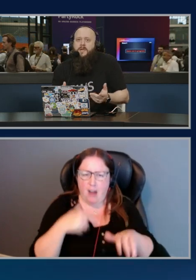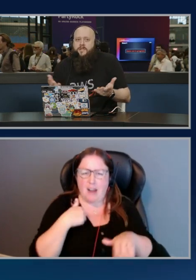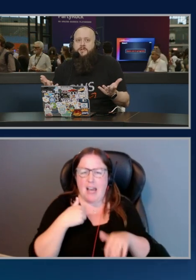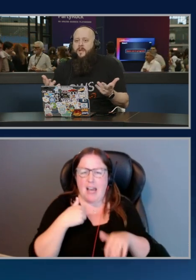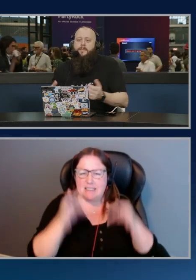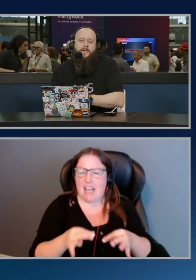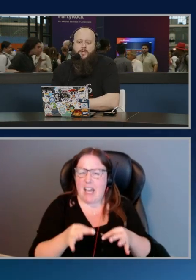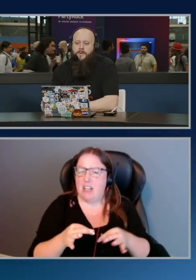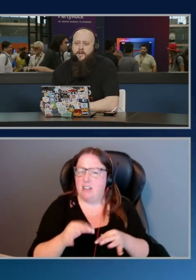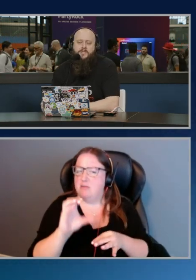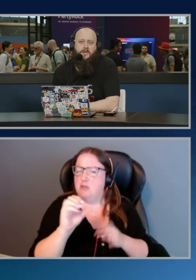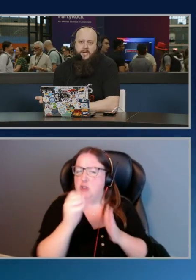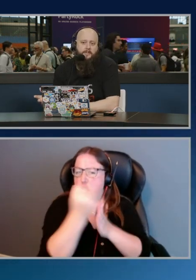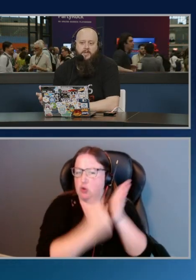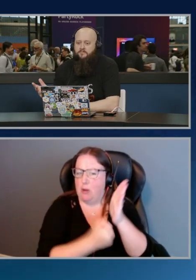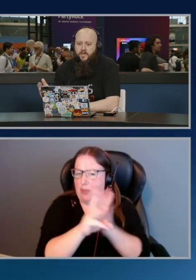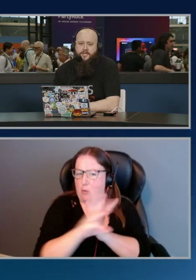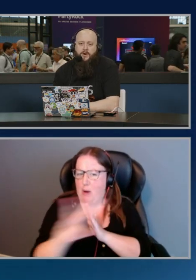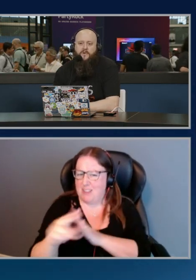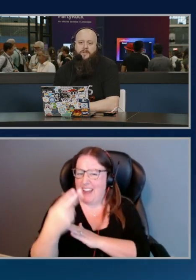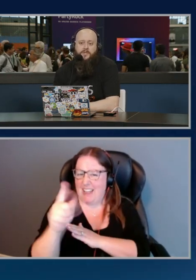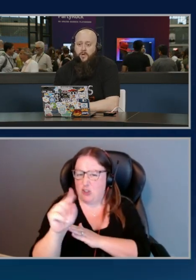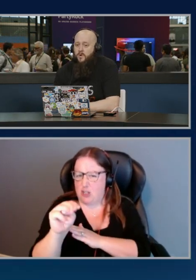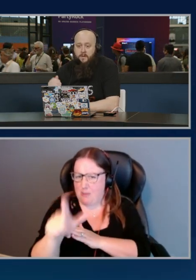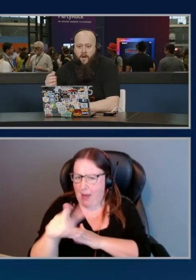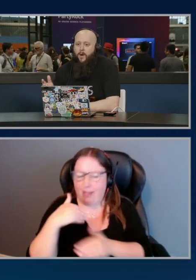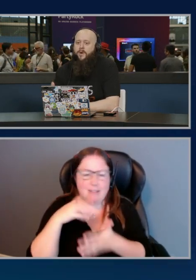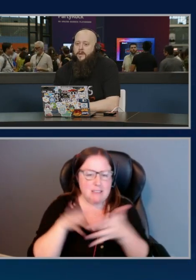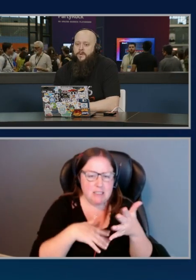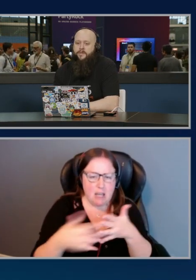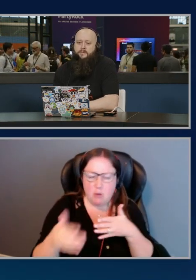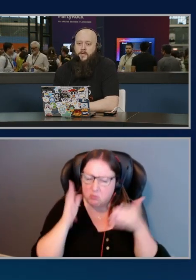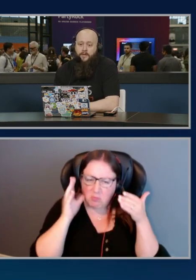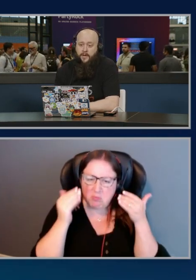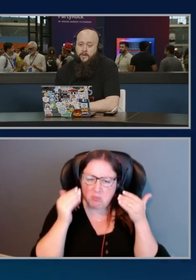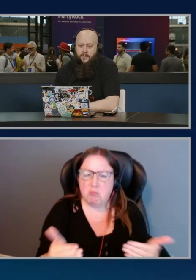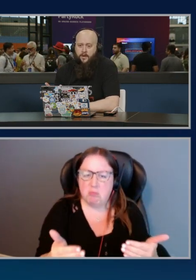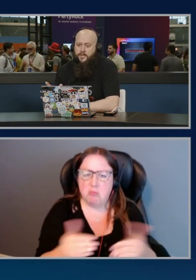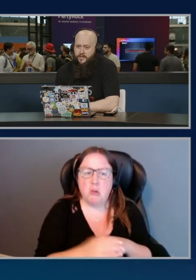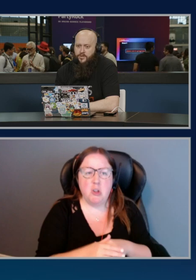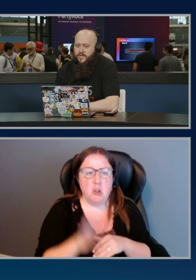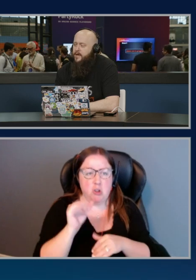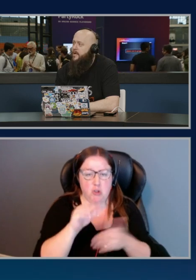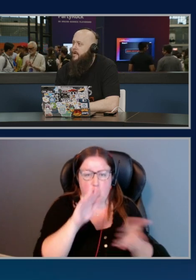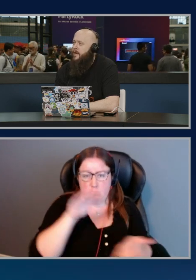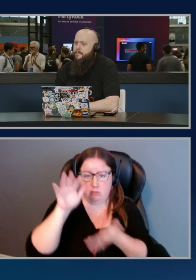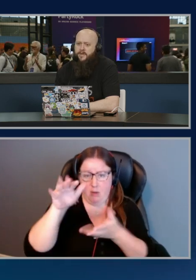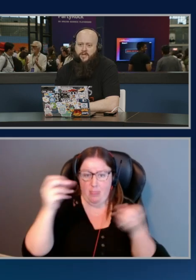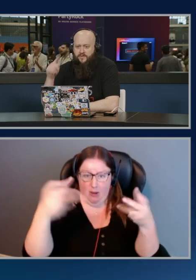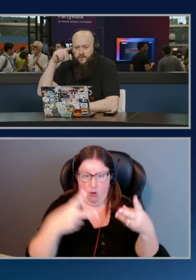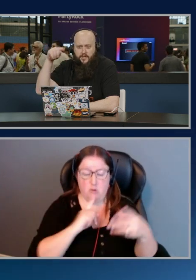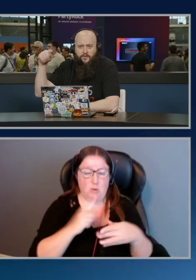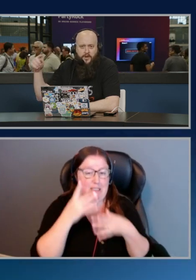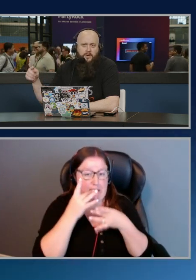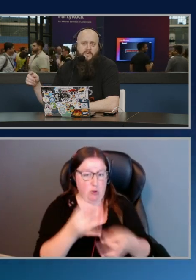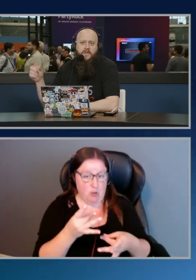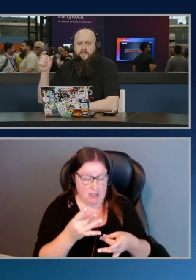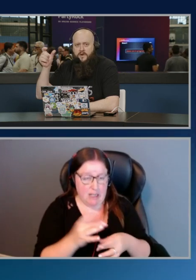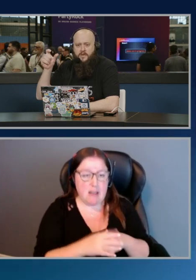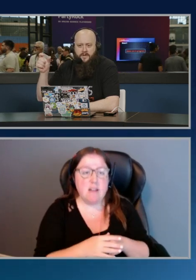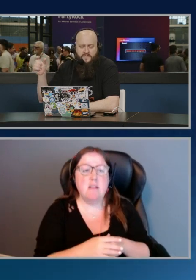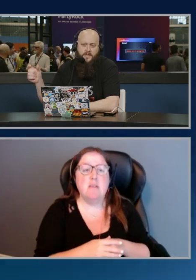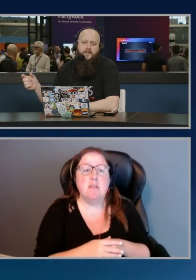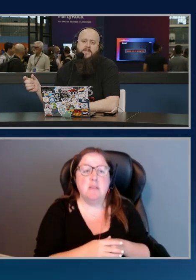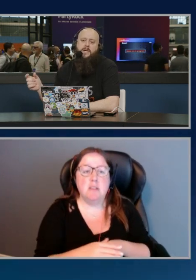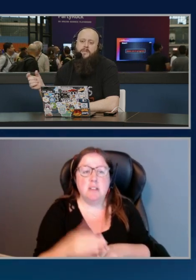website. Because I mean, it's just plain HTML, it's got a table, so let's go for it. So I went and built a thing. The code is interesting because you have to iterate over the